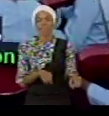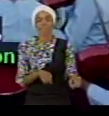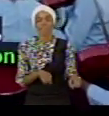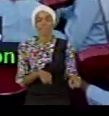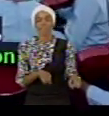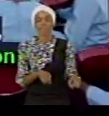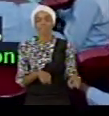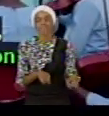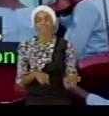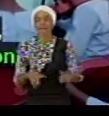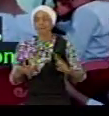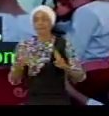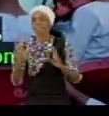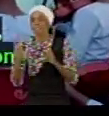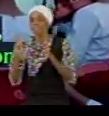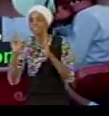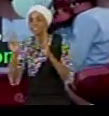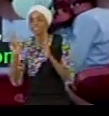foreign